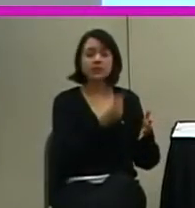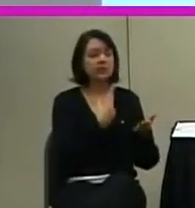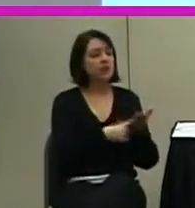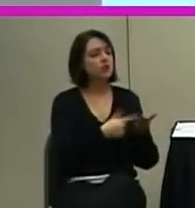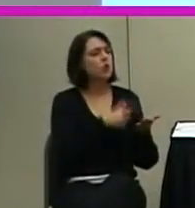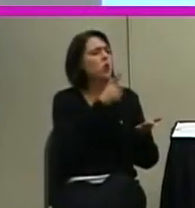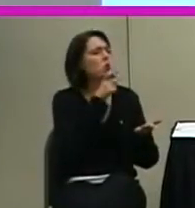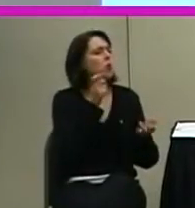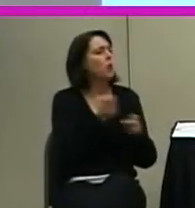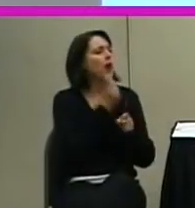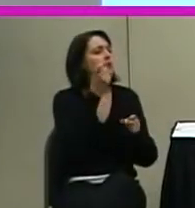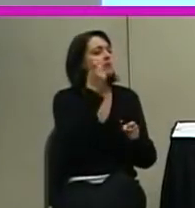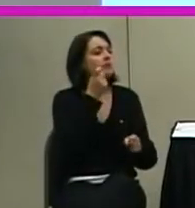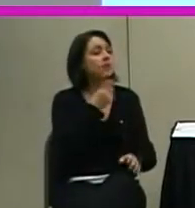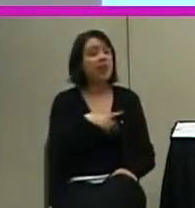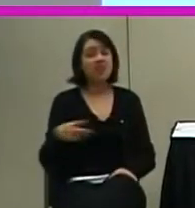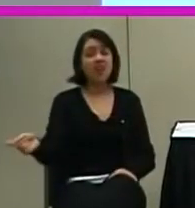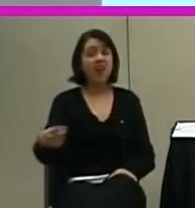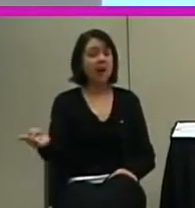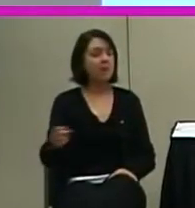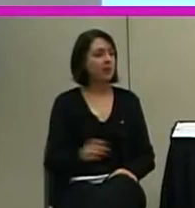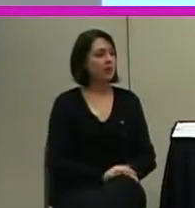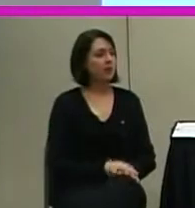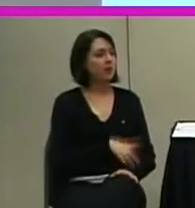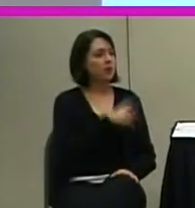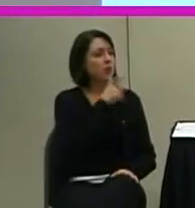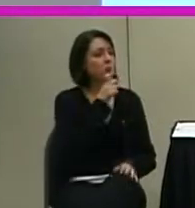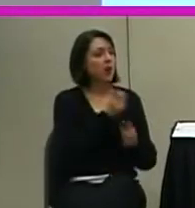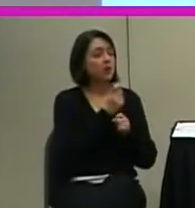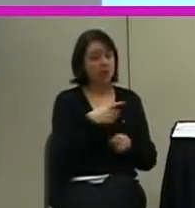won? Who won?